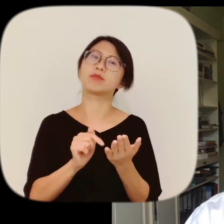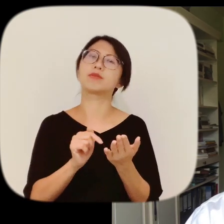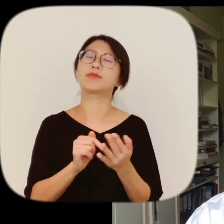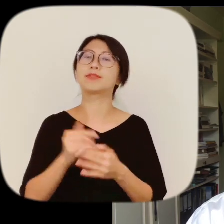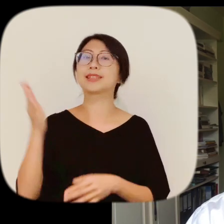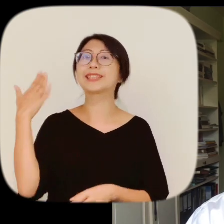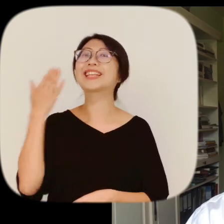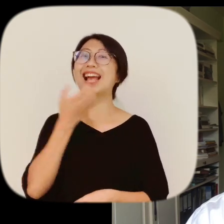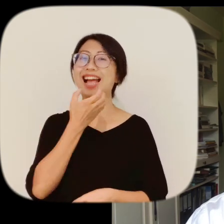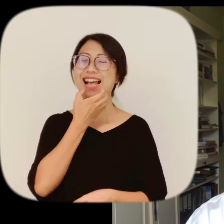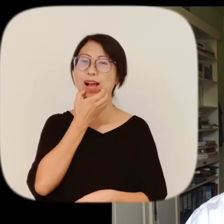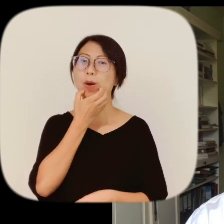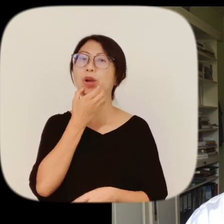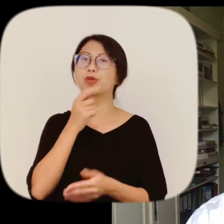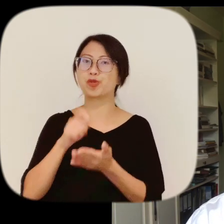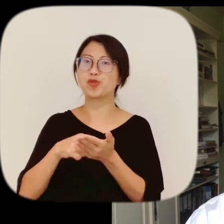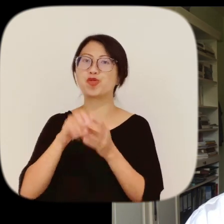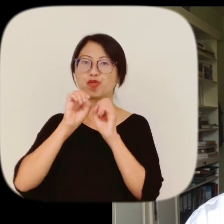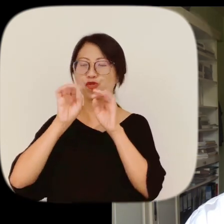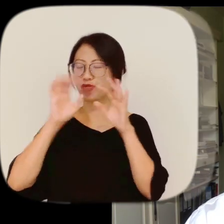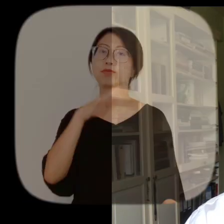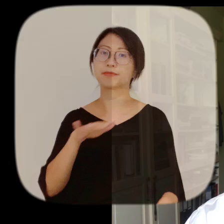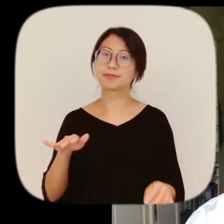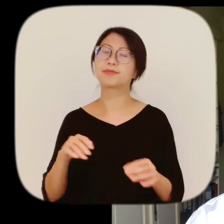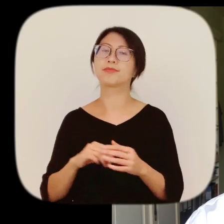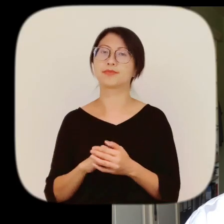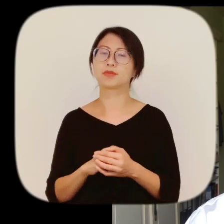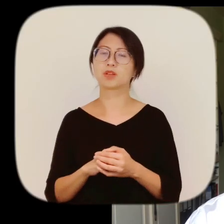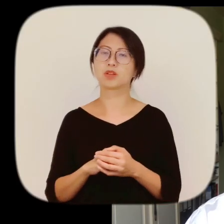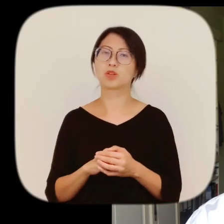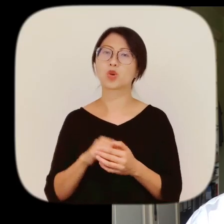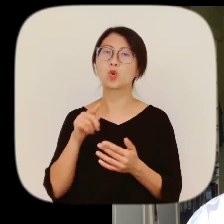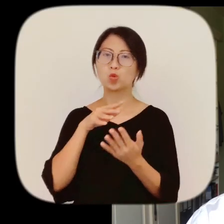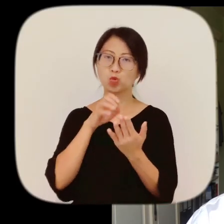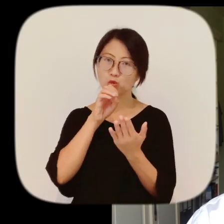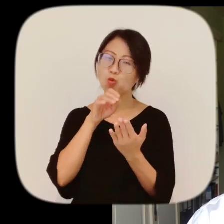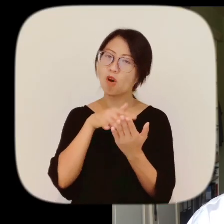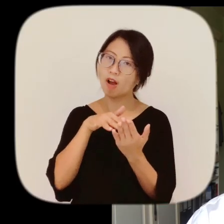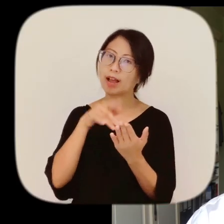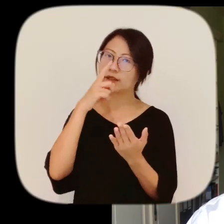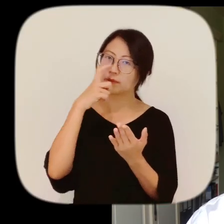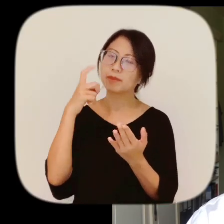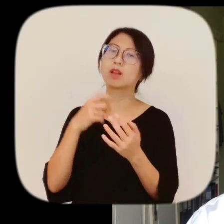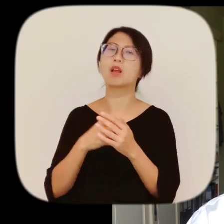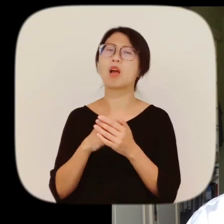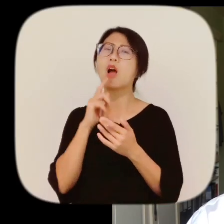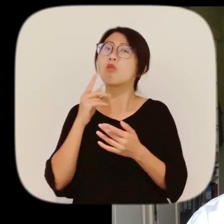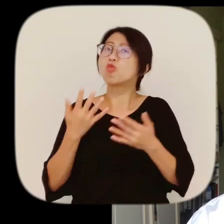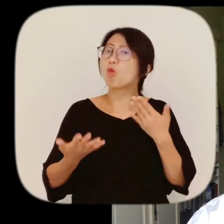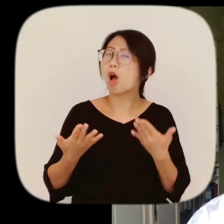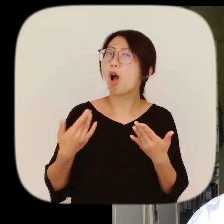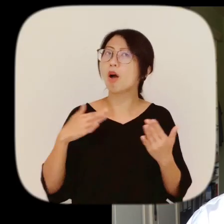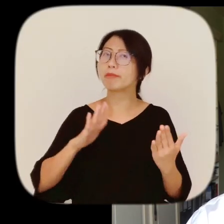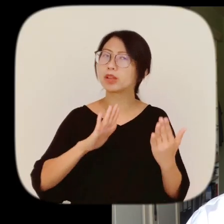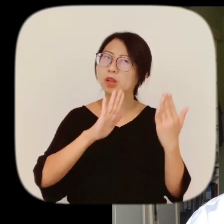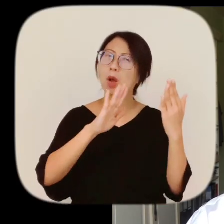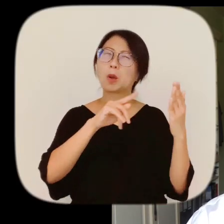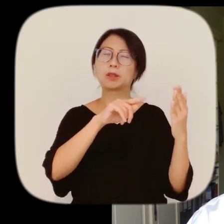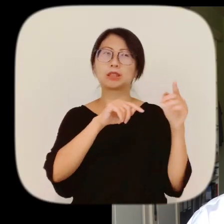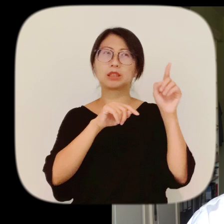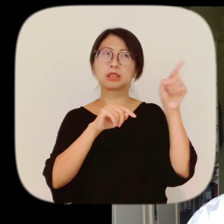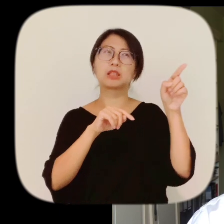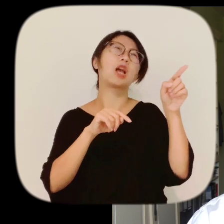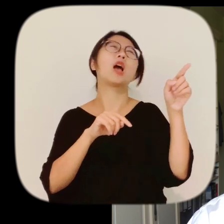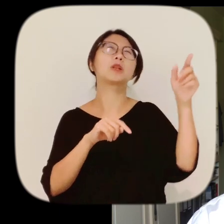I have always thought thatfeeling emptyand losing touchwith the meaning of lifeare in